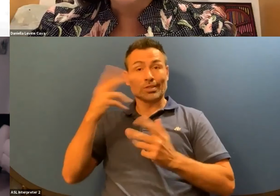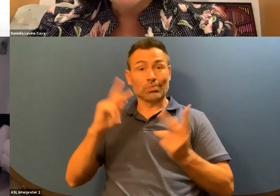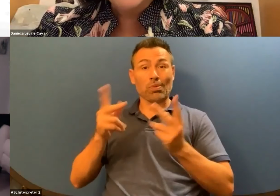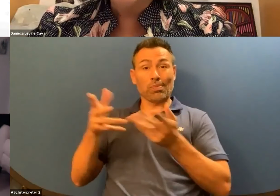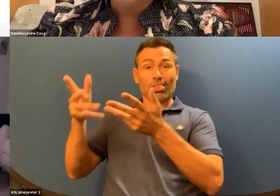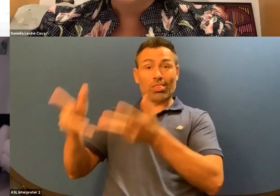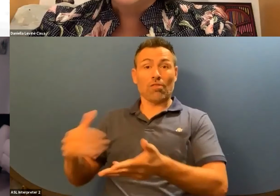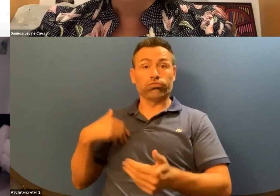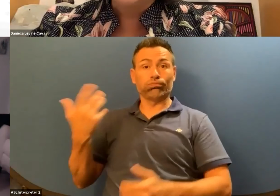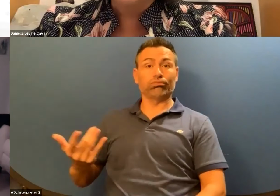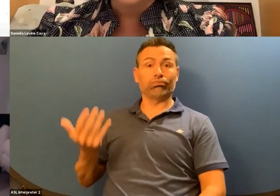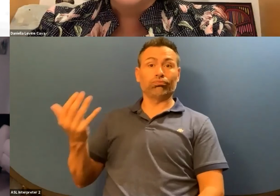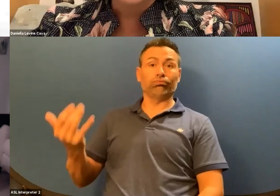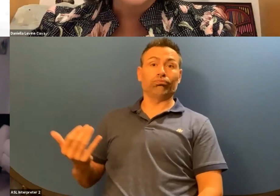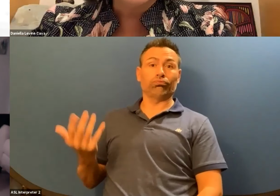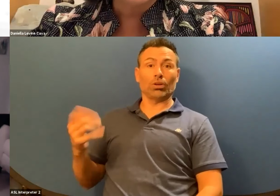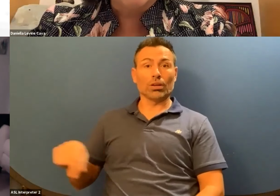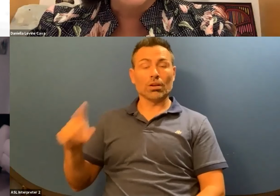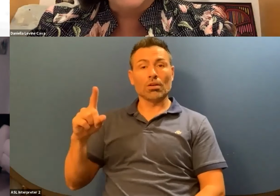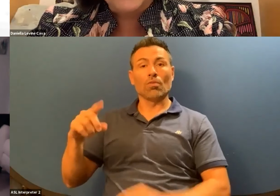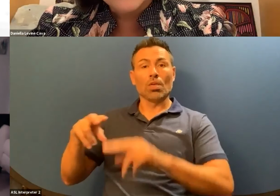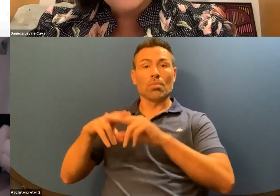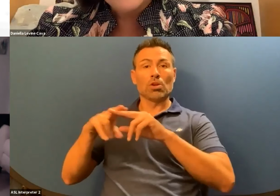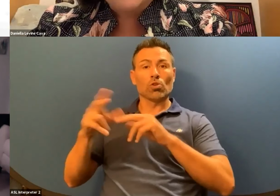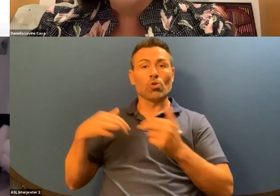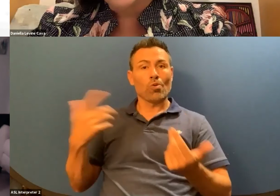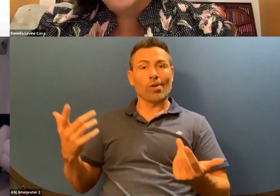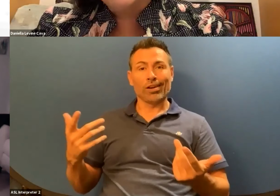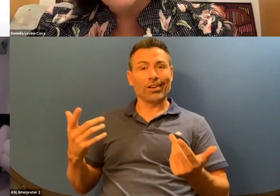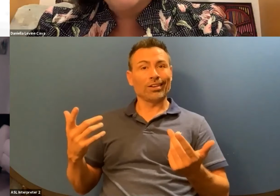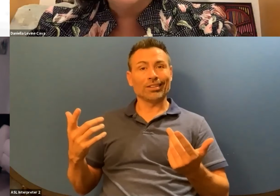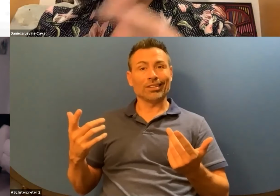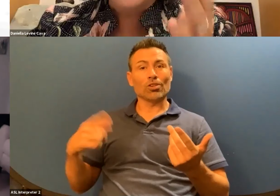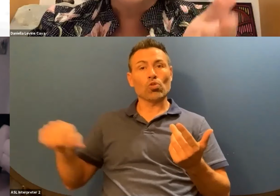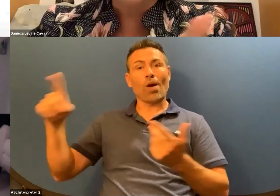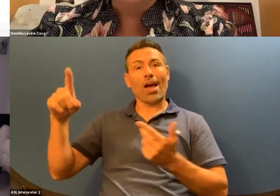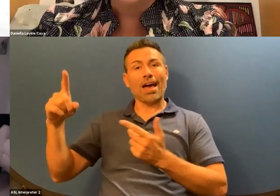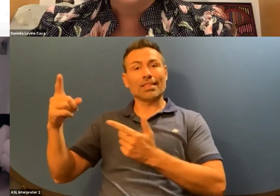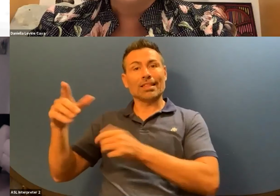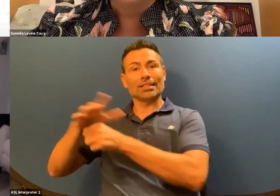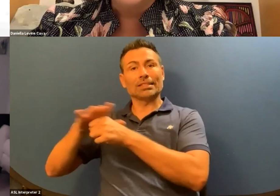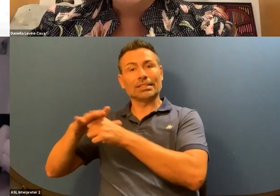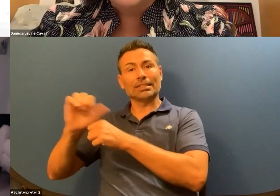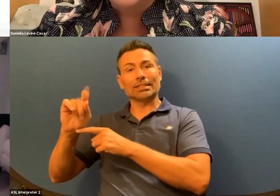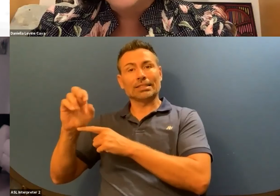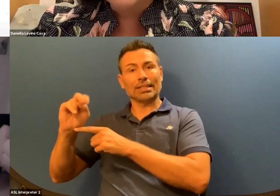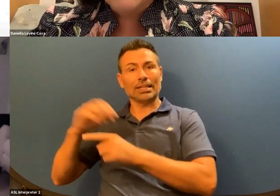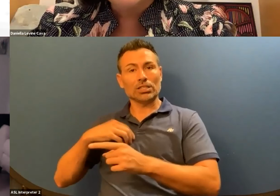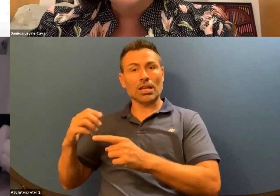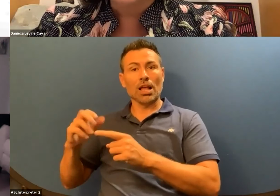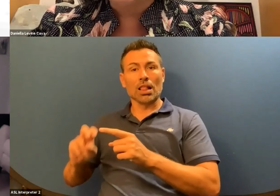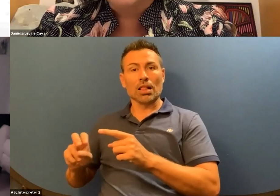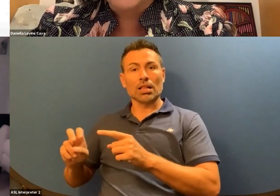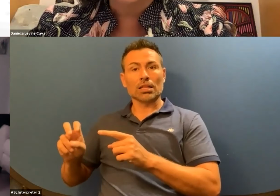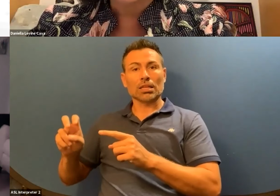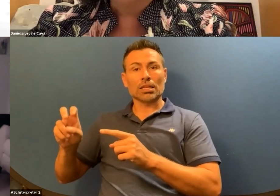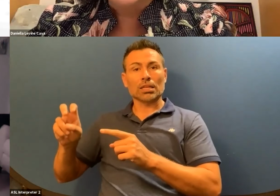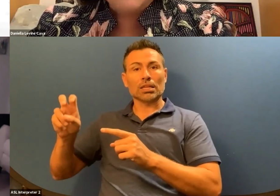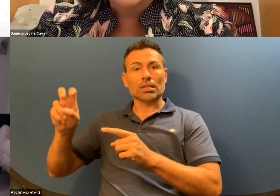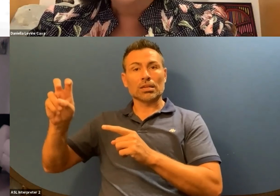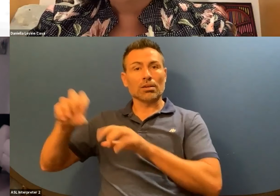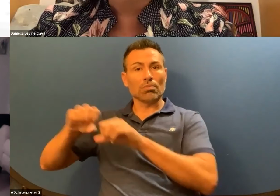the metro rail, the elevators and the escalators are often broken. I've inquired about it, its lack of ability to maintain them properly, and I've